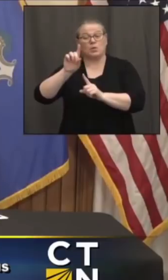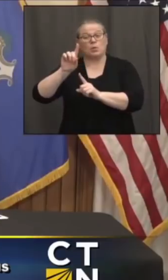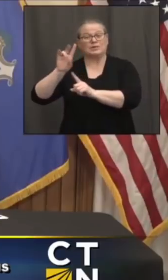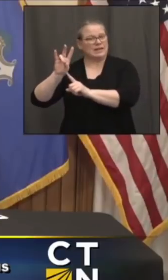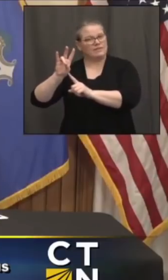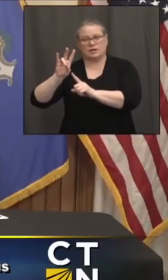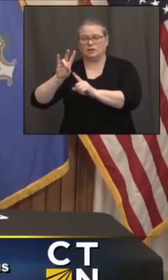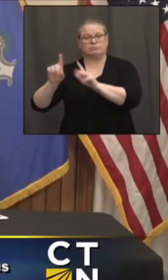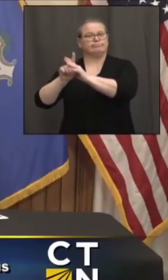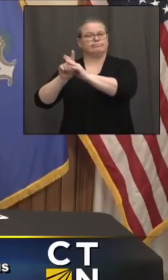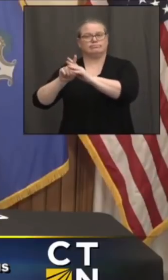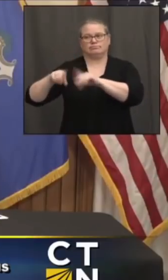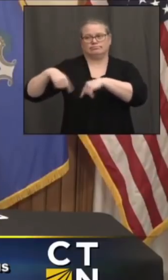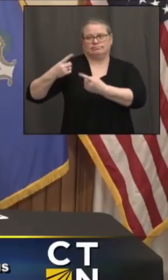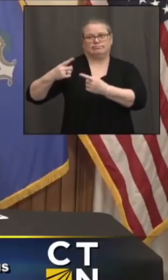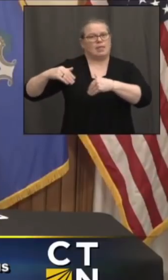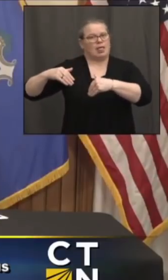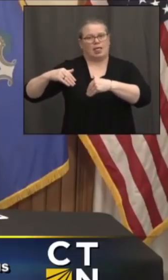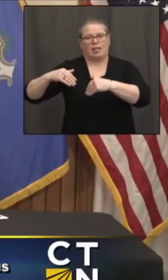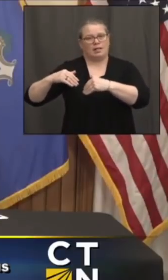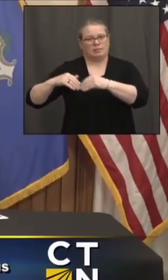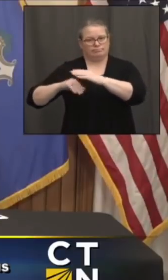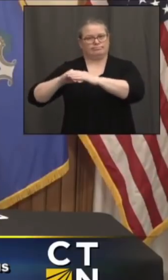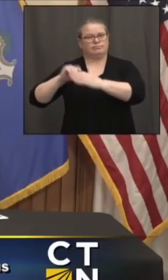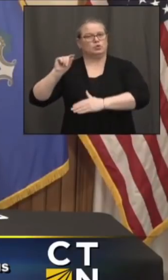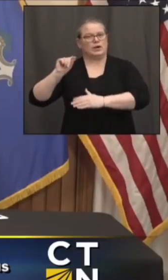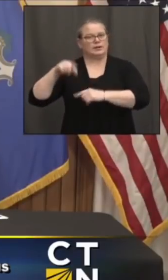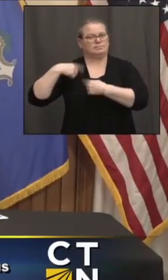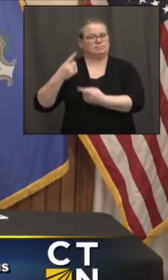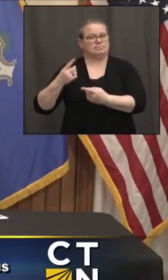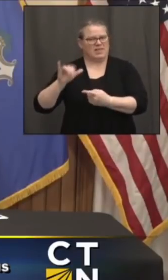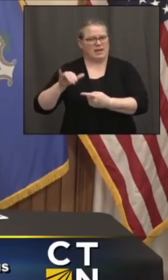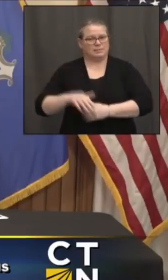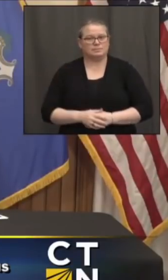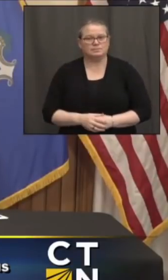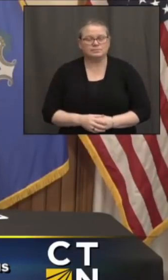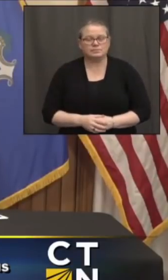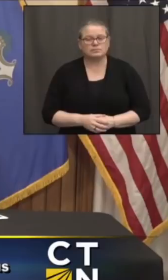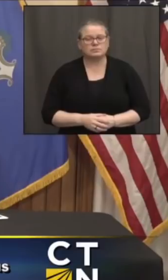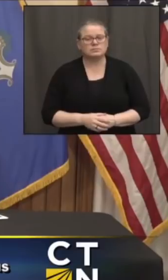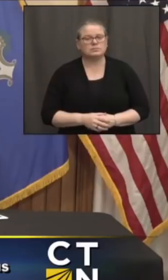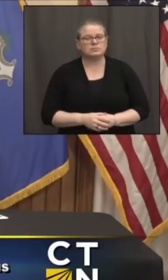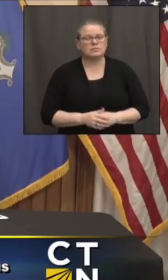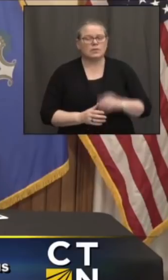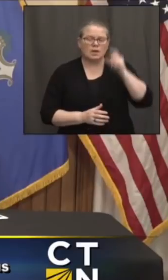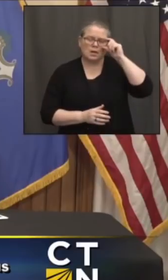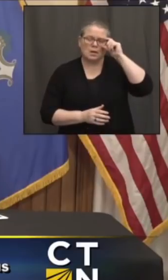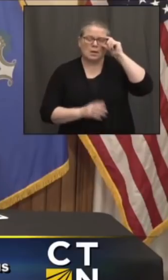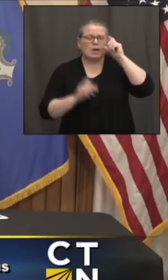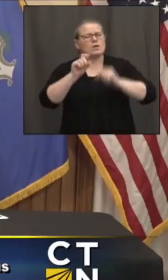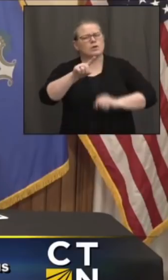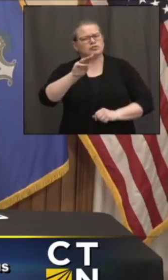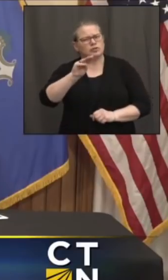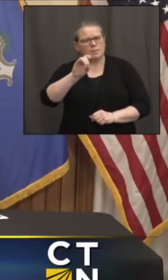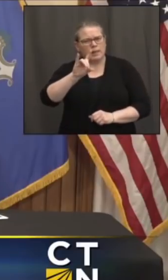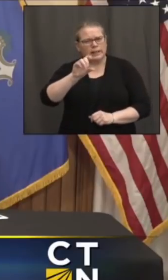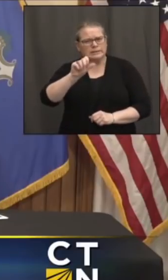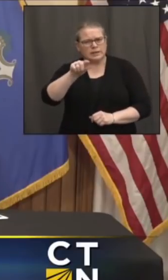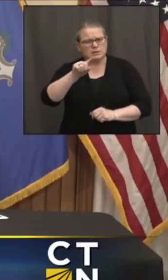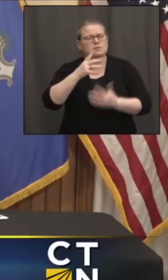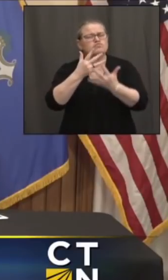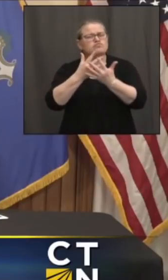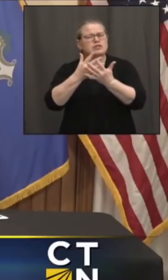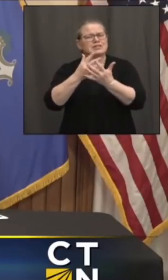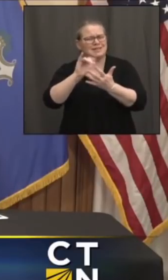Great. Melissa, if I could follow up on the prison question. I know you said that you're not going to announce